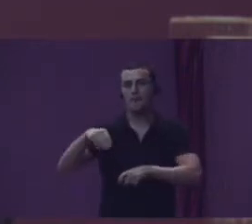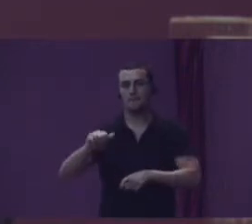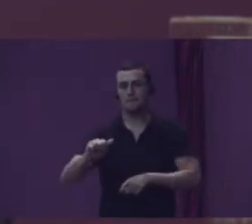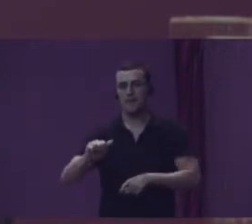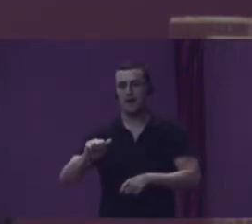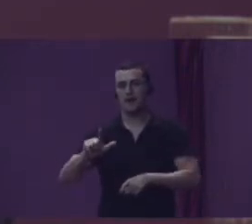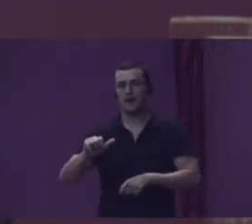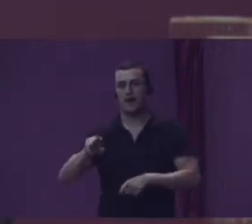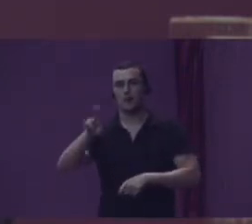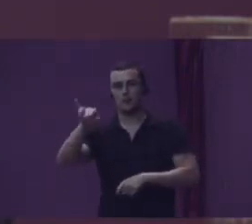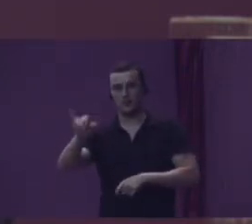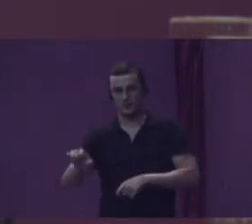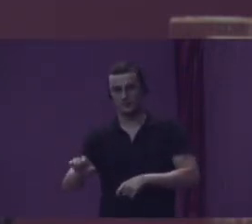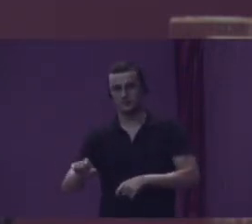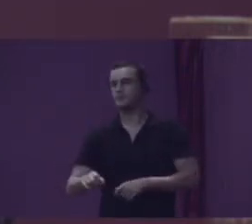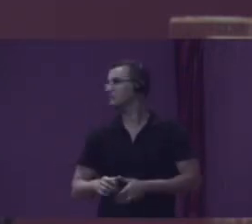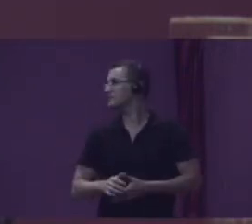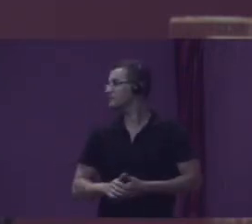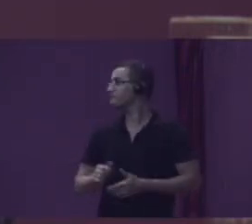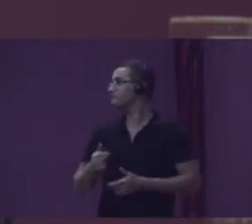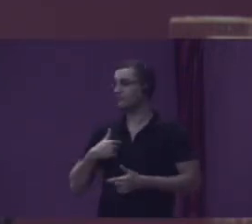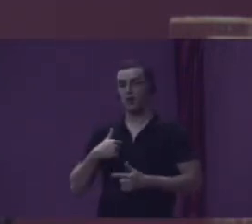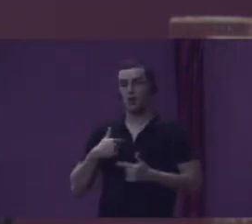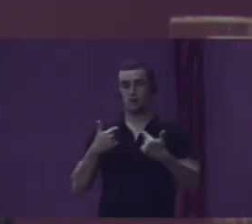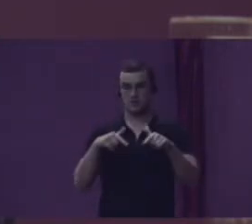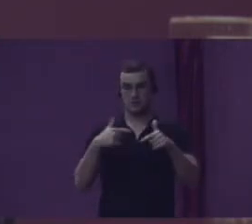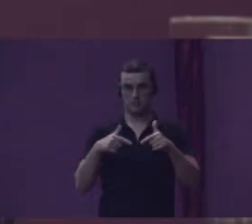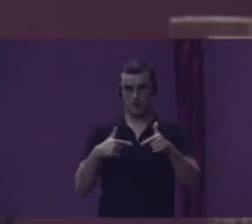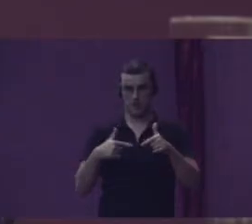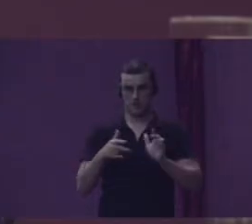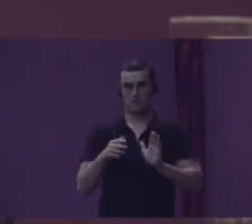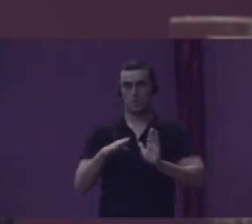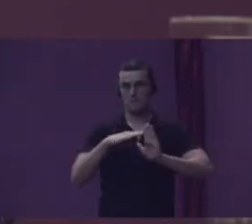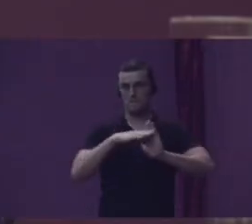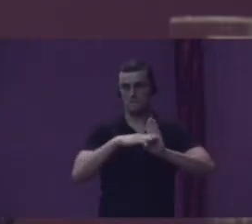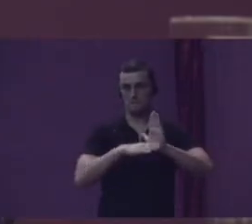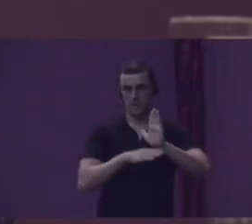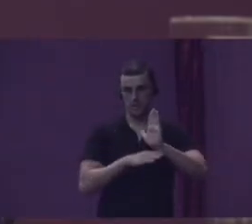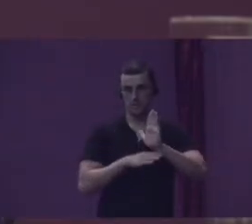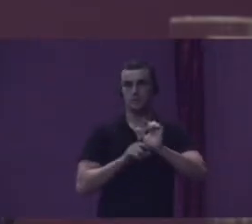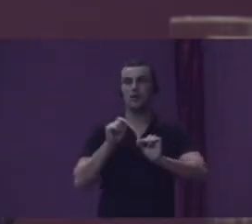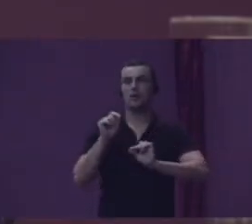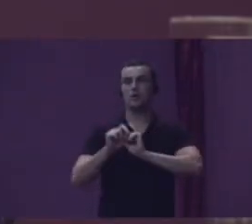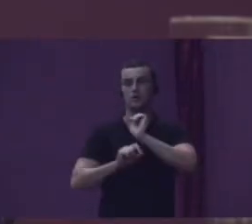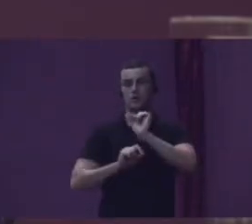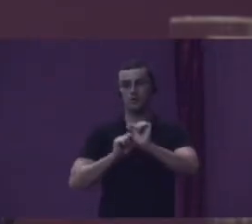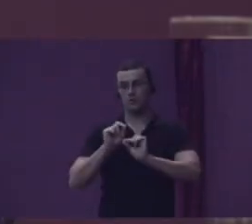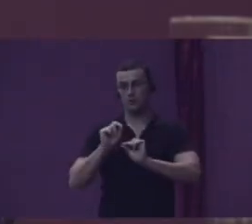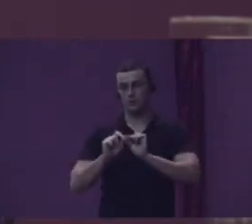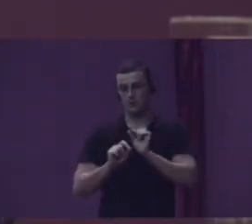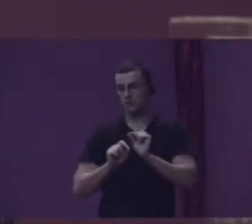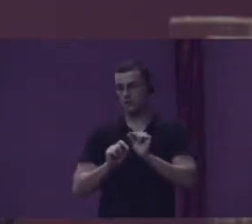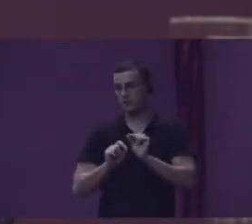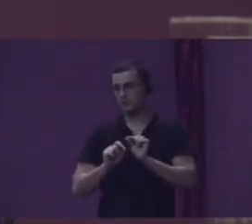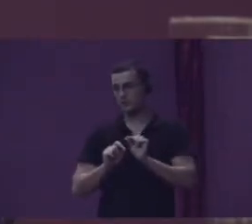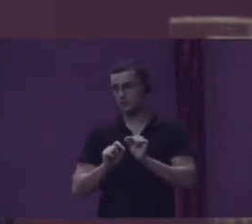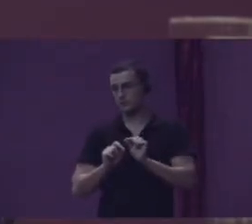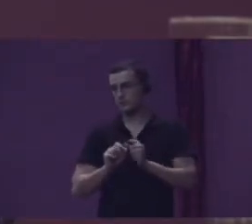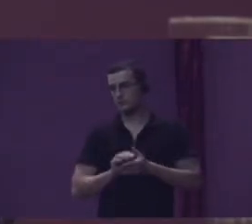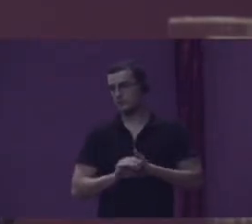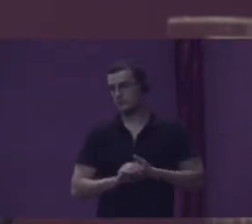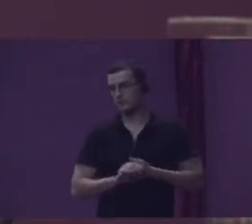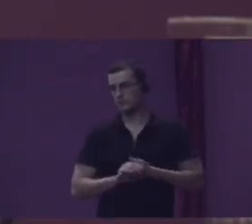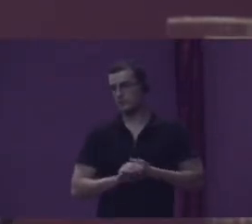for a program that is sponsored by UCSF. It's funded through private philanthropy, and so I have